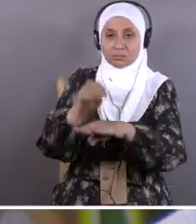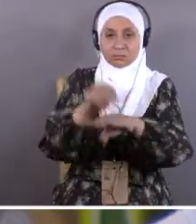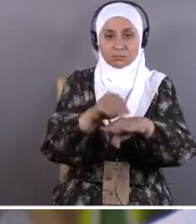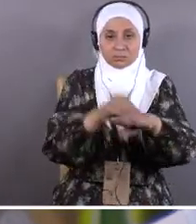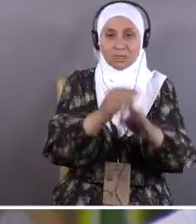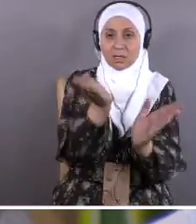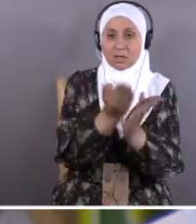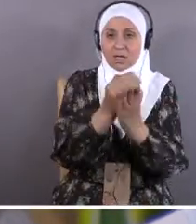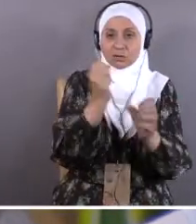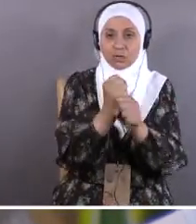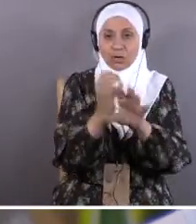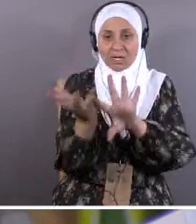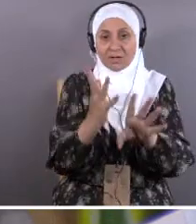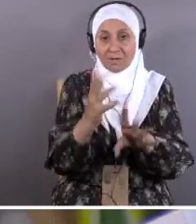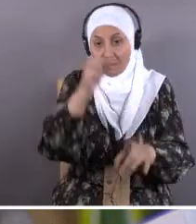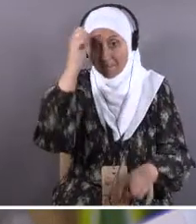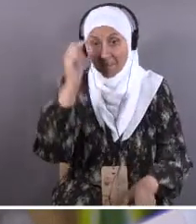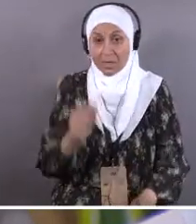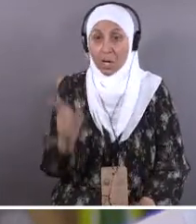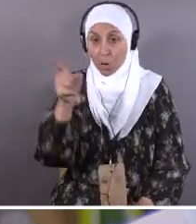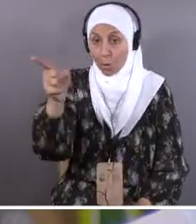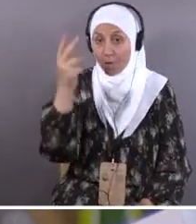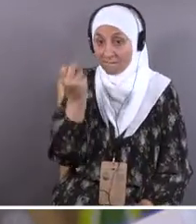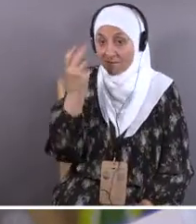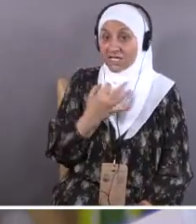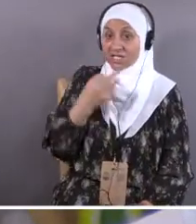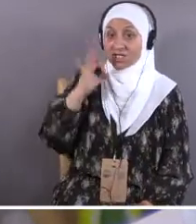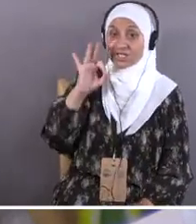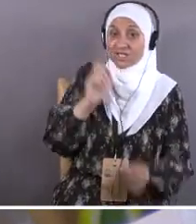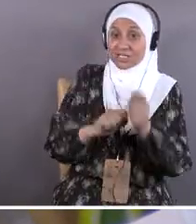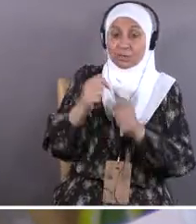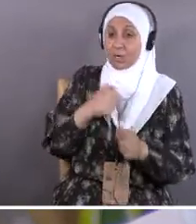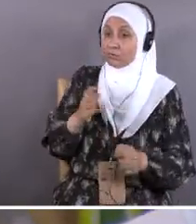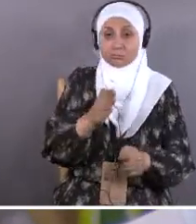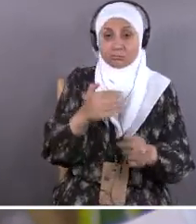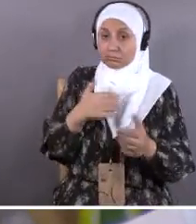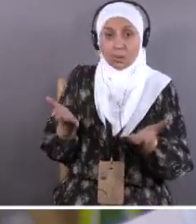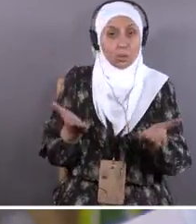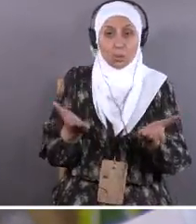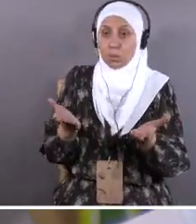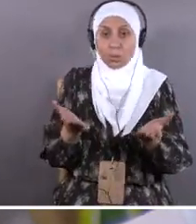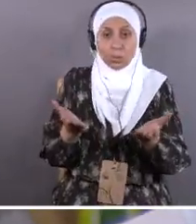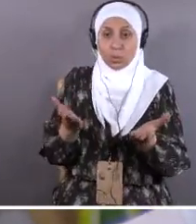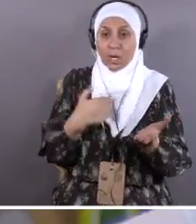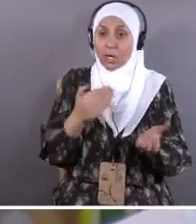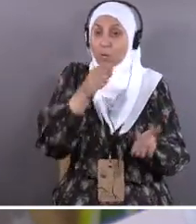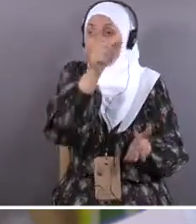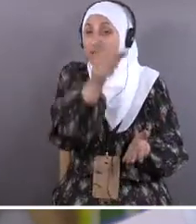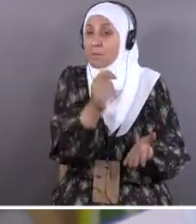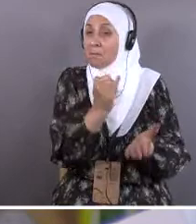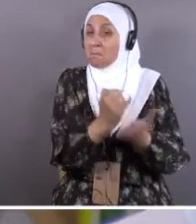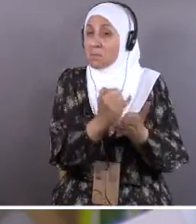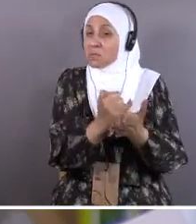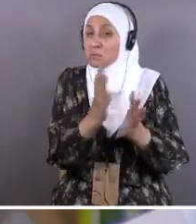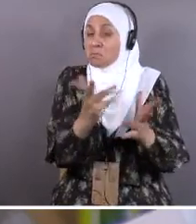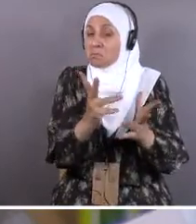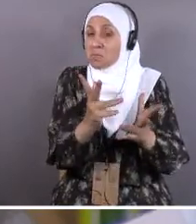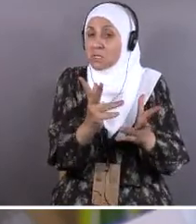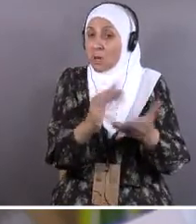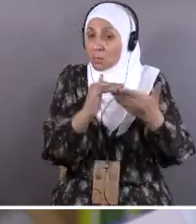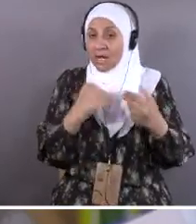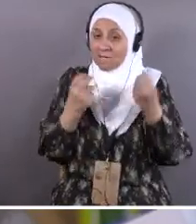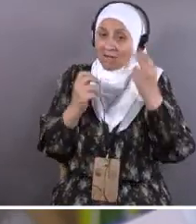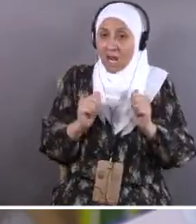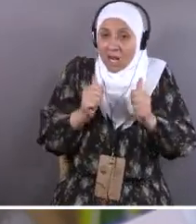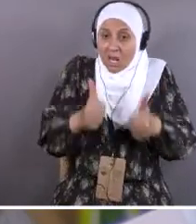directives, an incubation system. So if I am a new entrepreneur or a person who has a new initiative, I should go